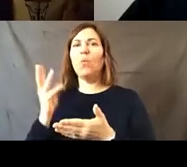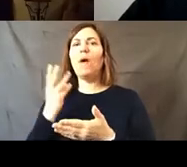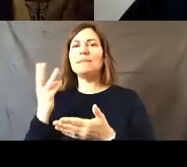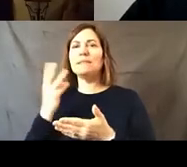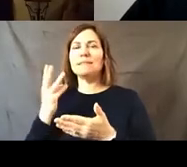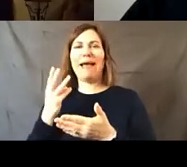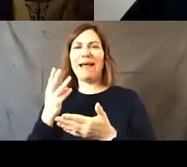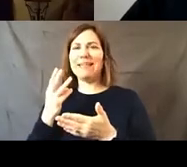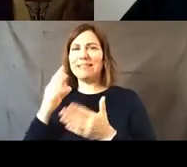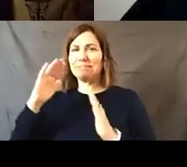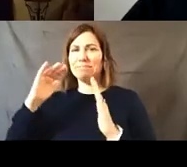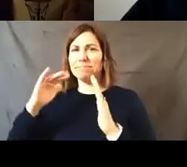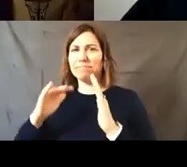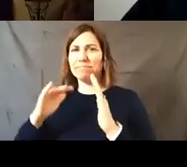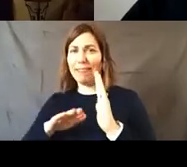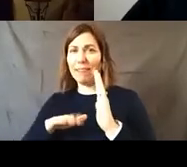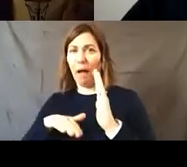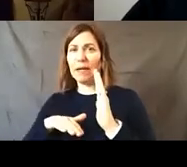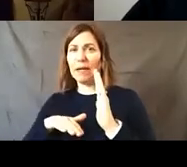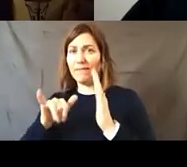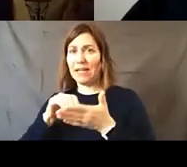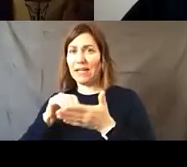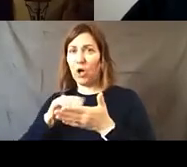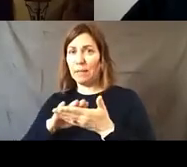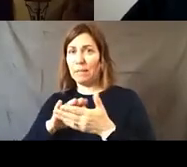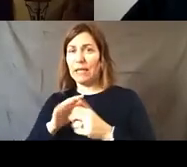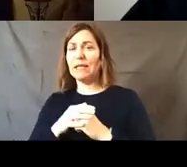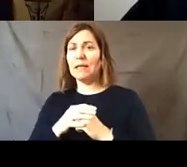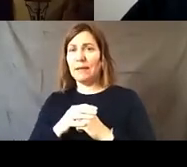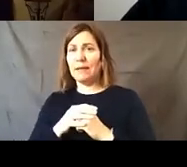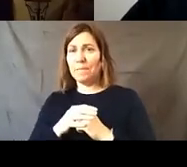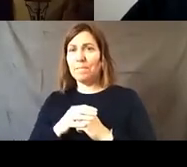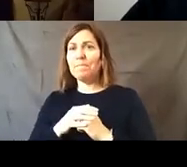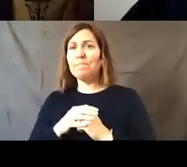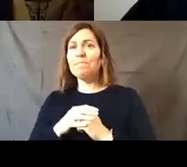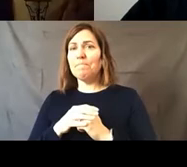of the document that is